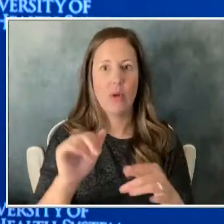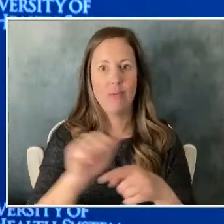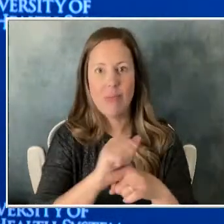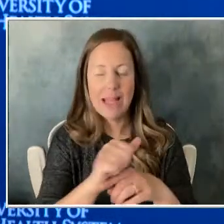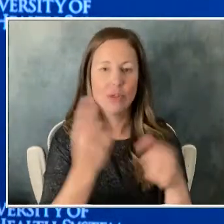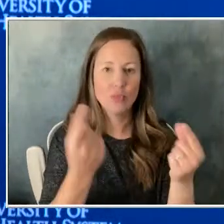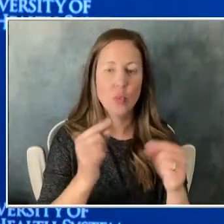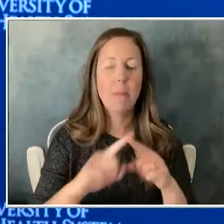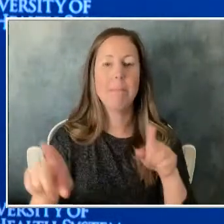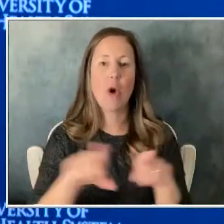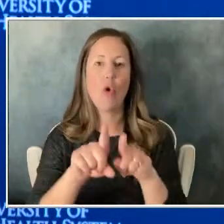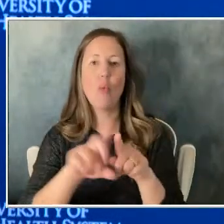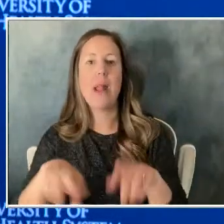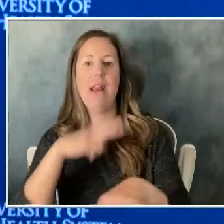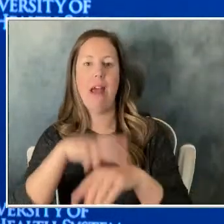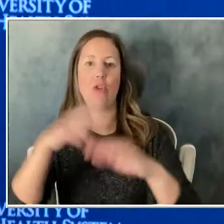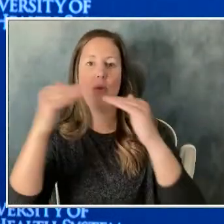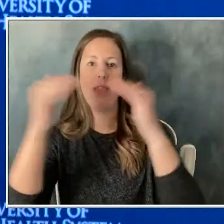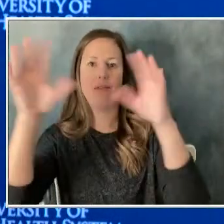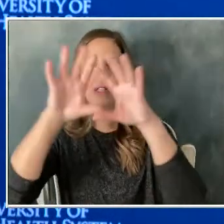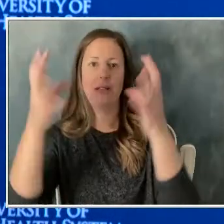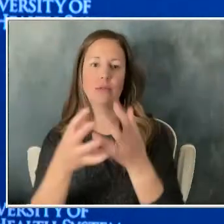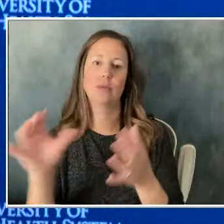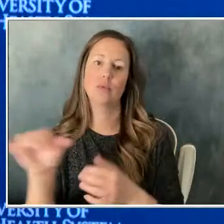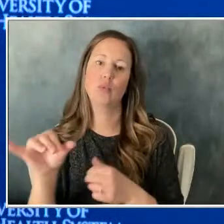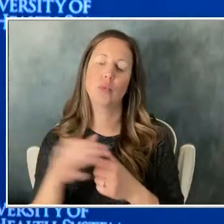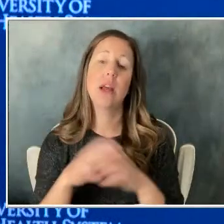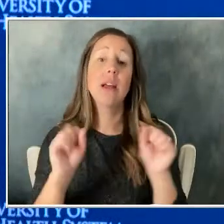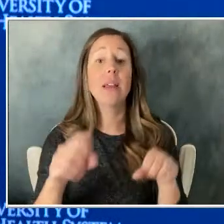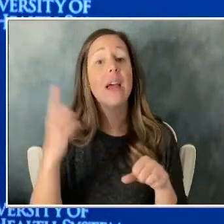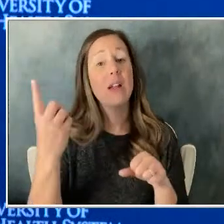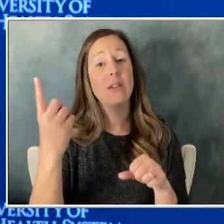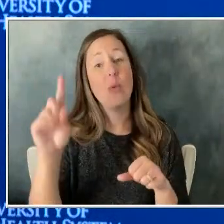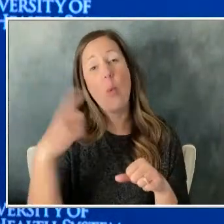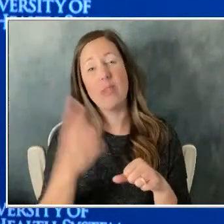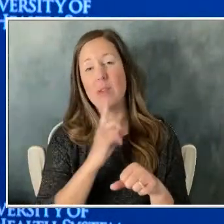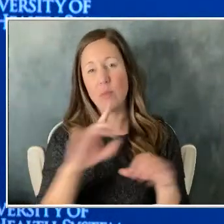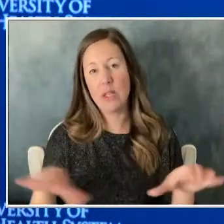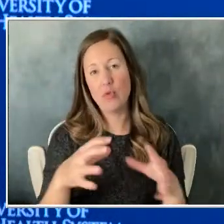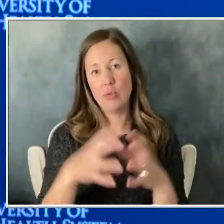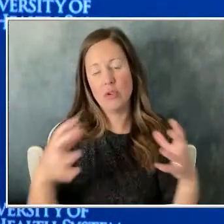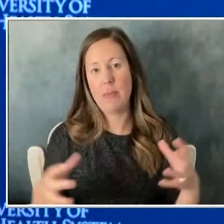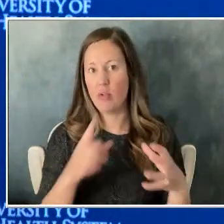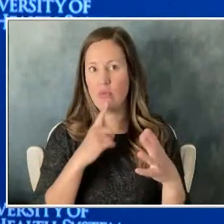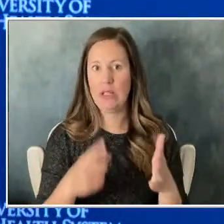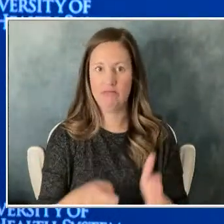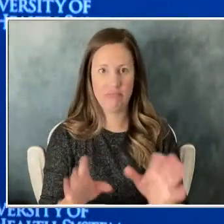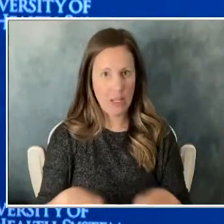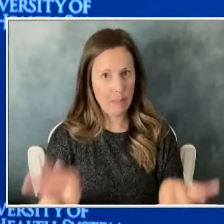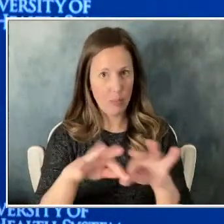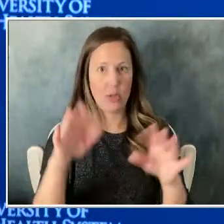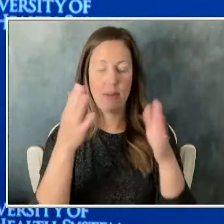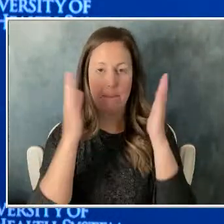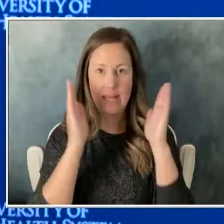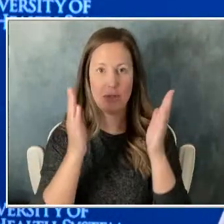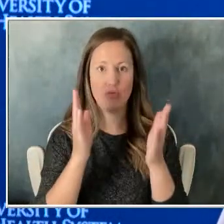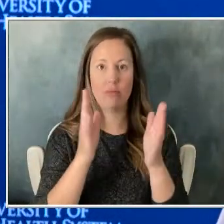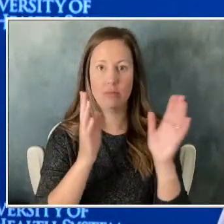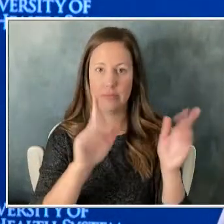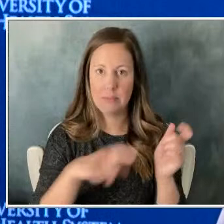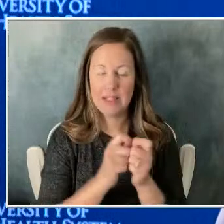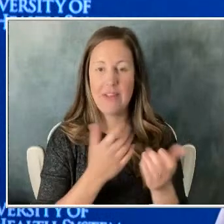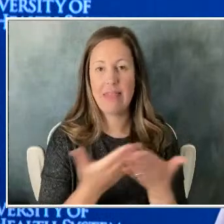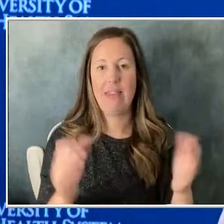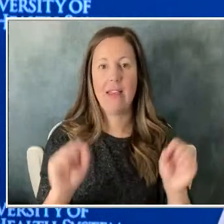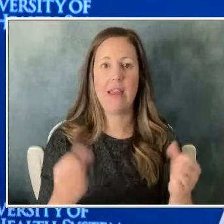types of things as well. And you can only do so much. Certainly it is vitally important to pay attention to those individual things that you can do, such as, again, the